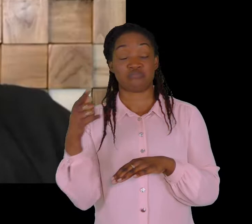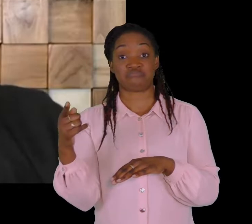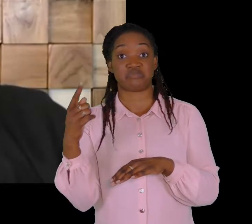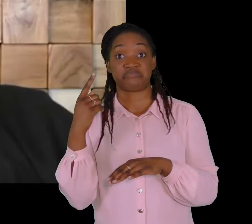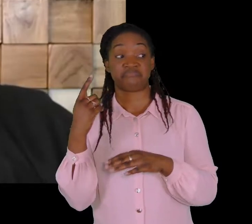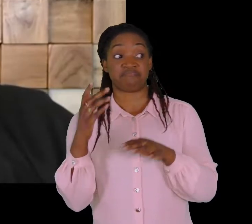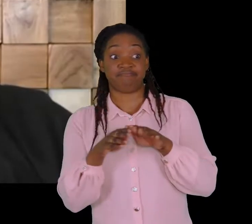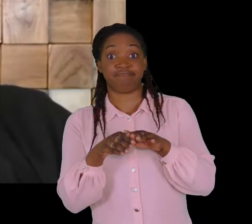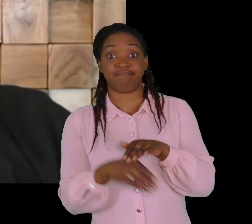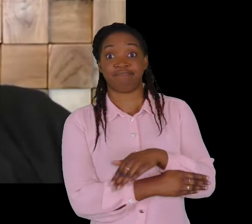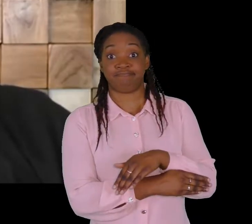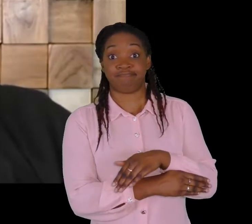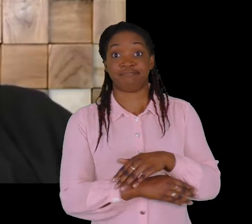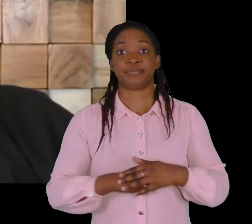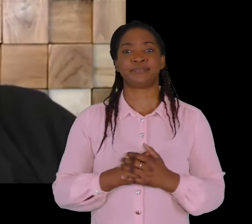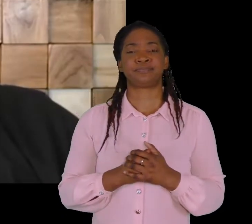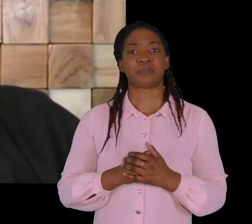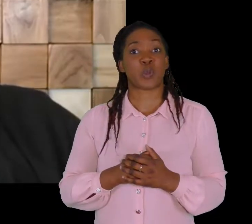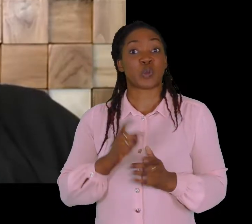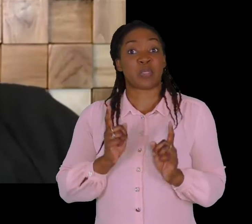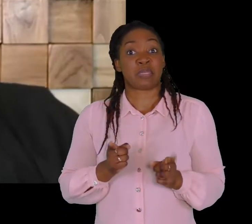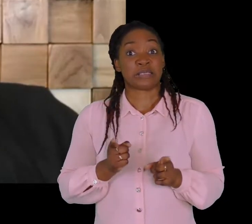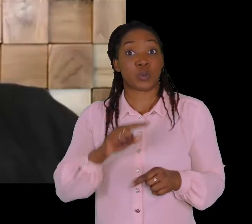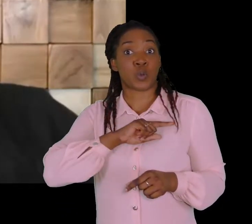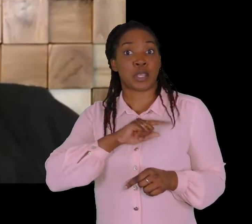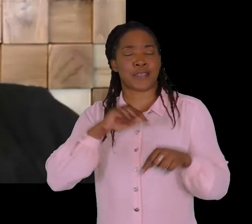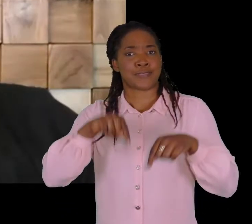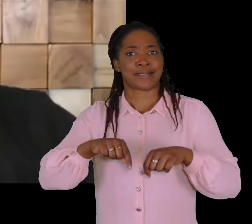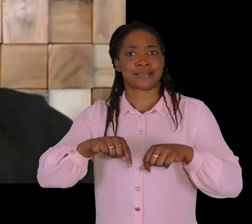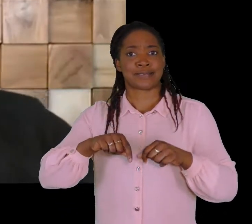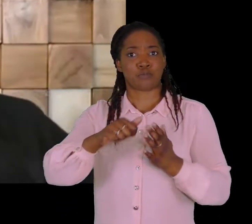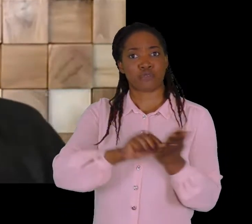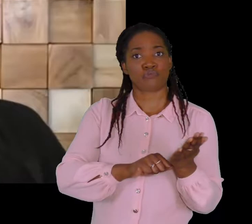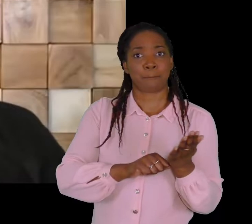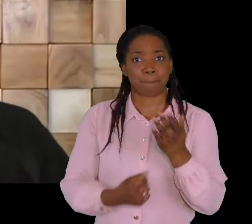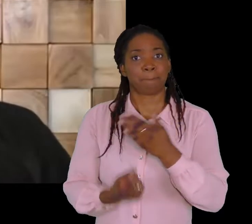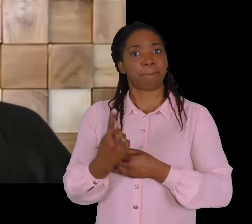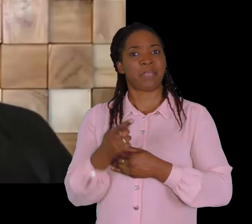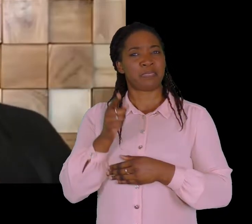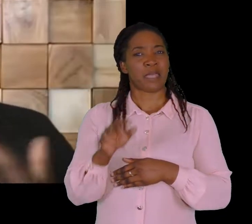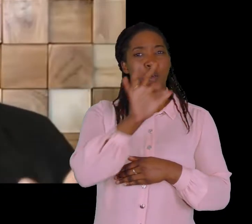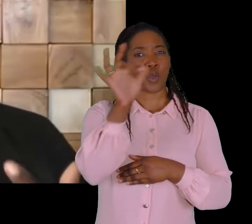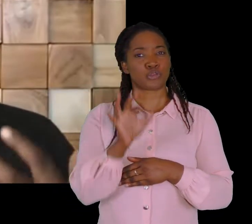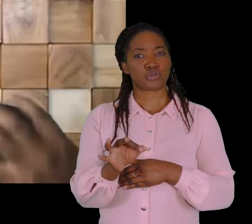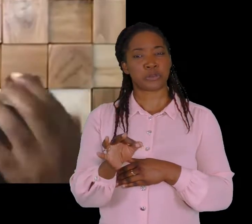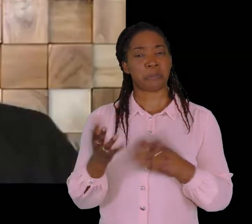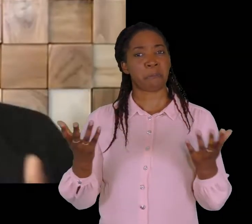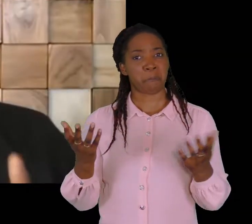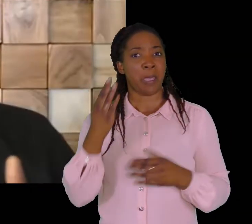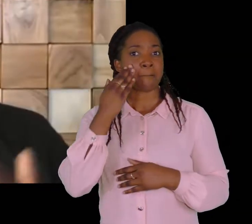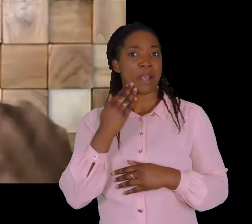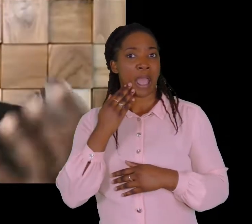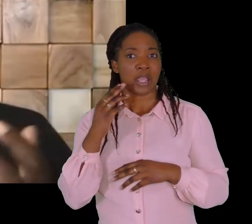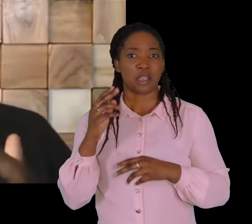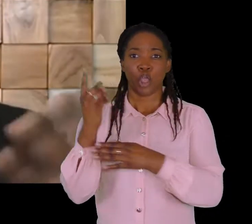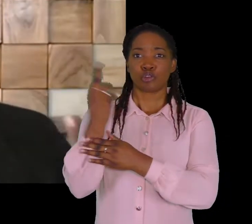and unrecognized and unheralded. So this is the rationale behind the series and today's event, really to put that question